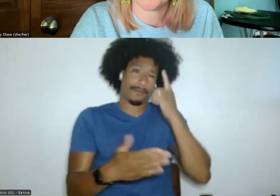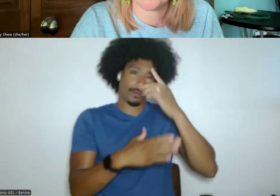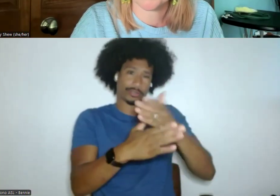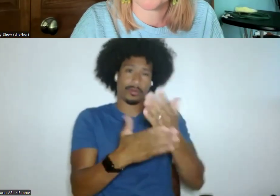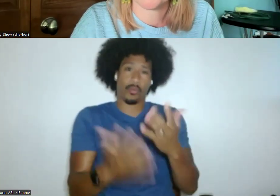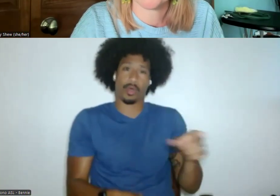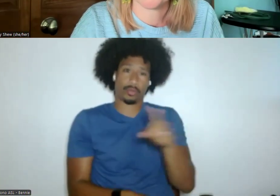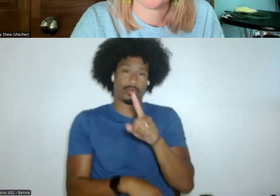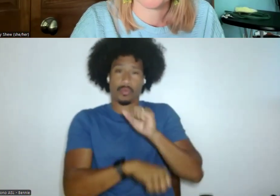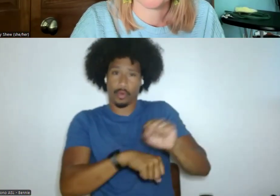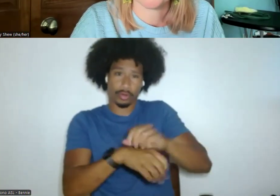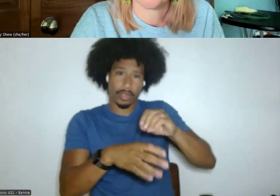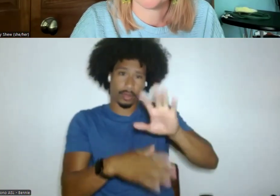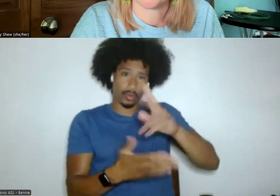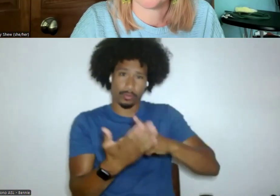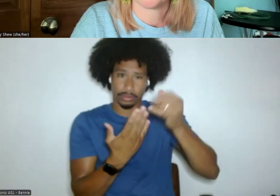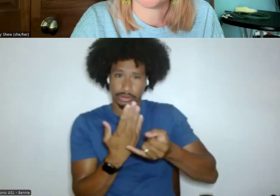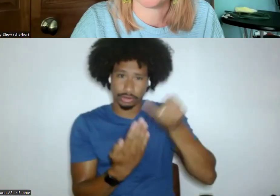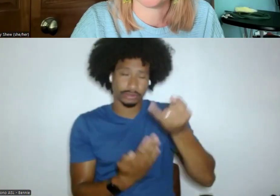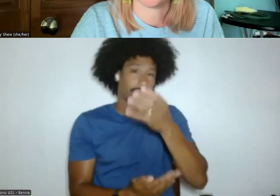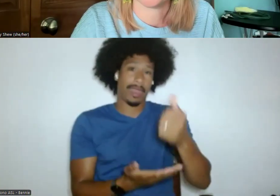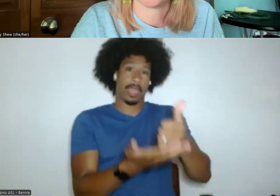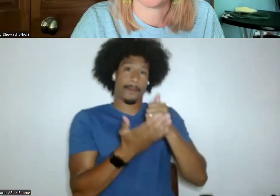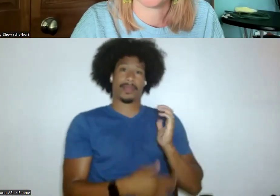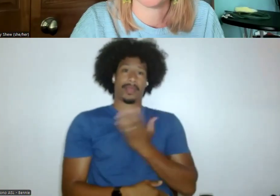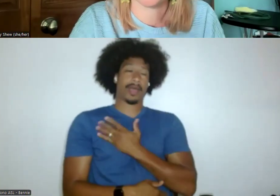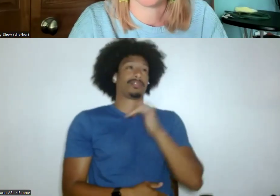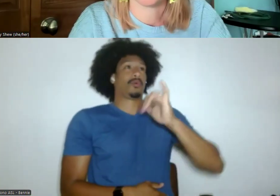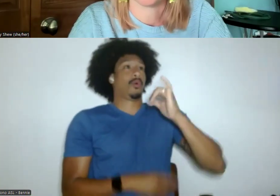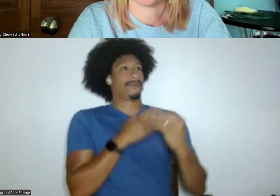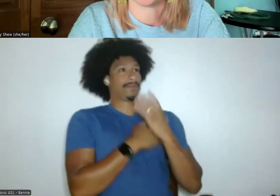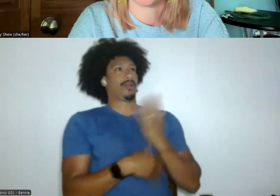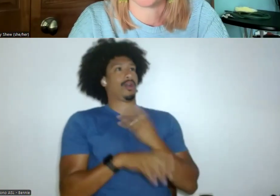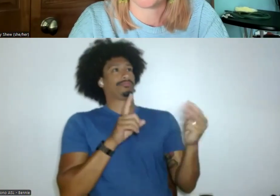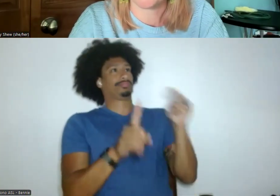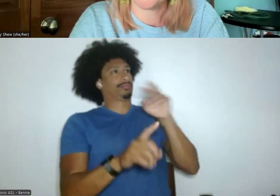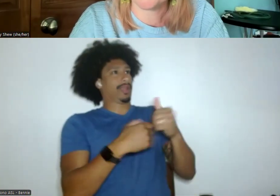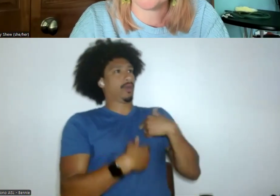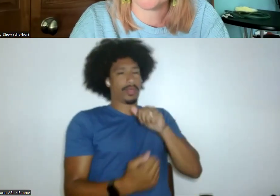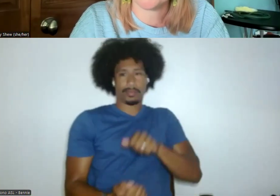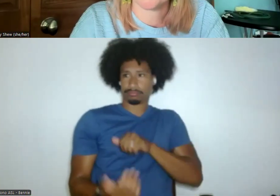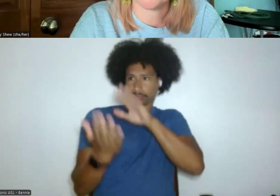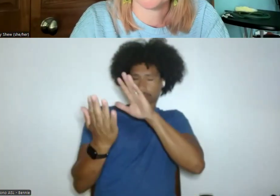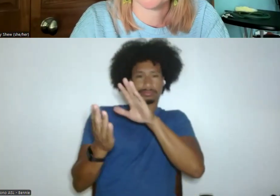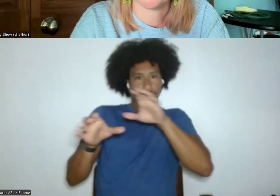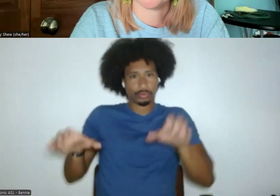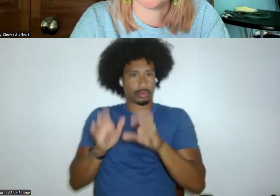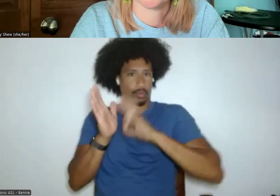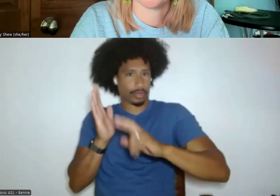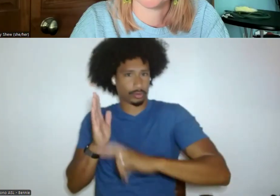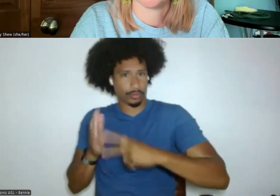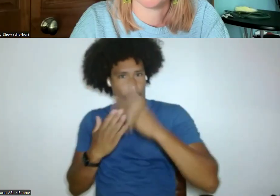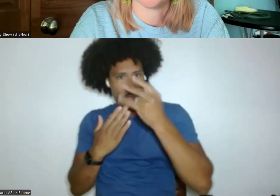as things that we can think about when we are also working through our research projects and thinking about community building and access